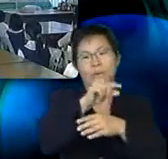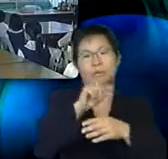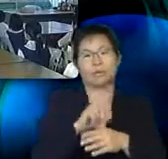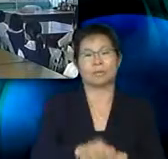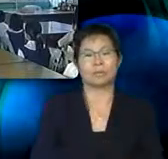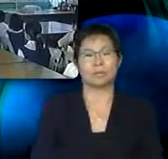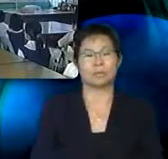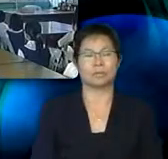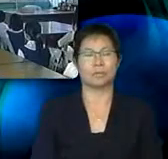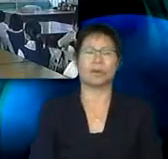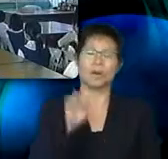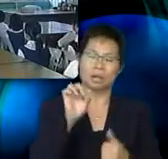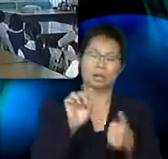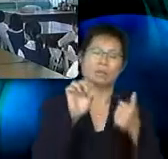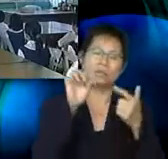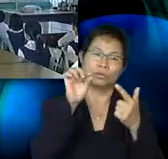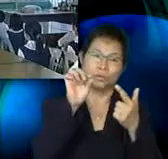place.